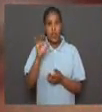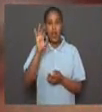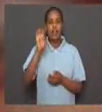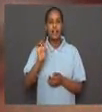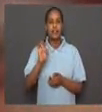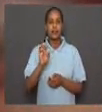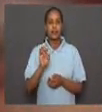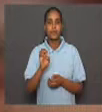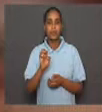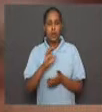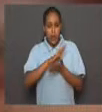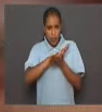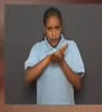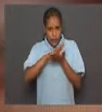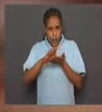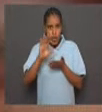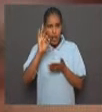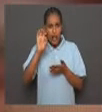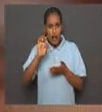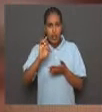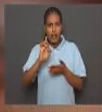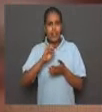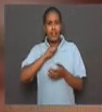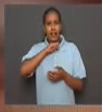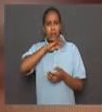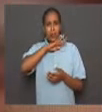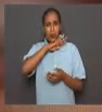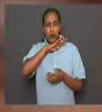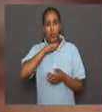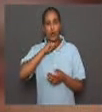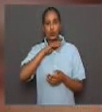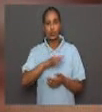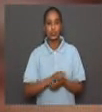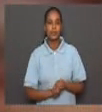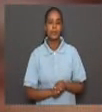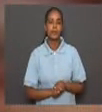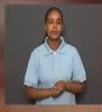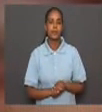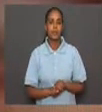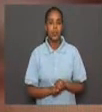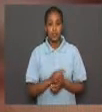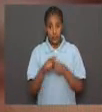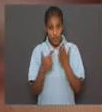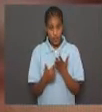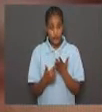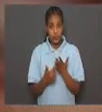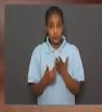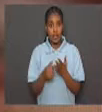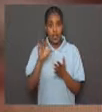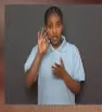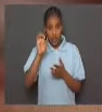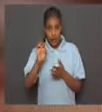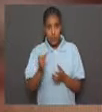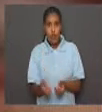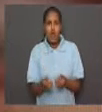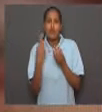iron. Pure iron deteriorates by corrosion. Therefore, iron